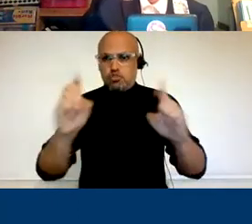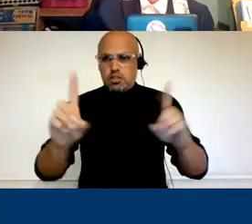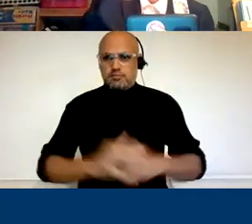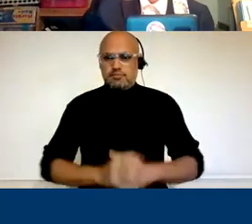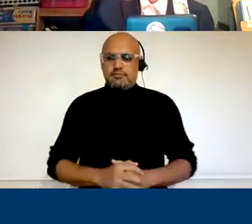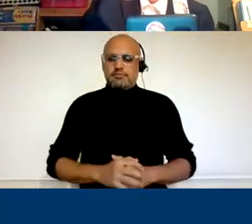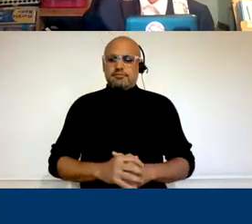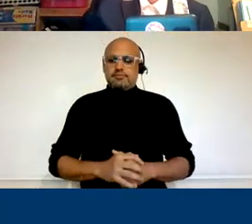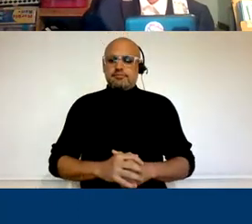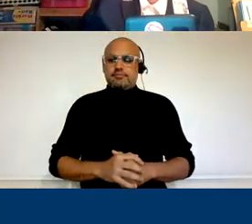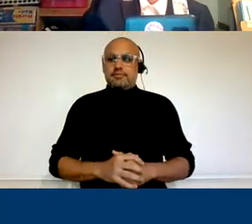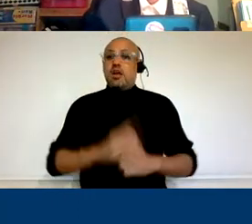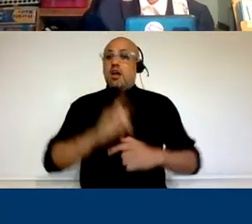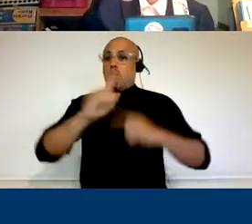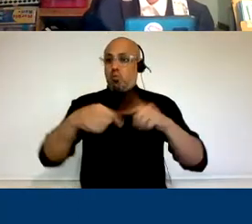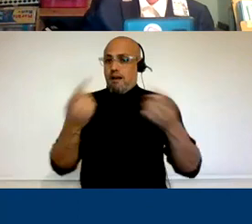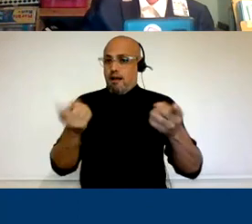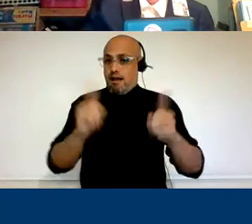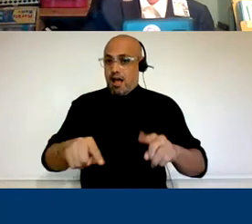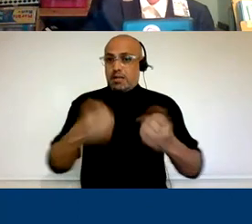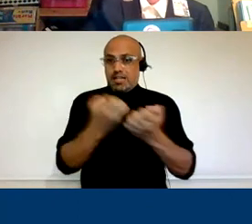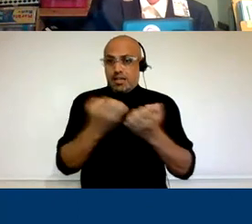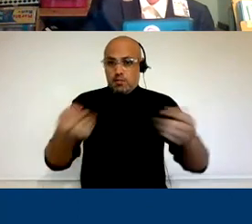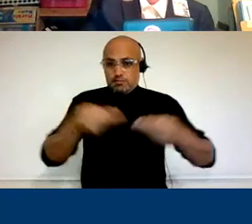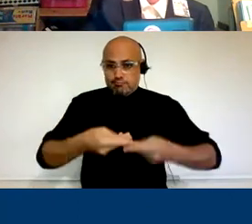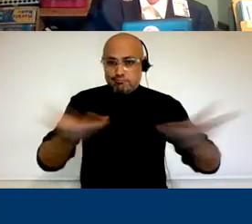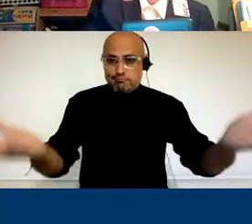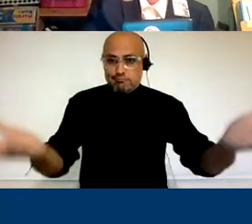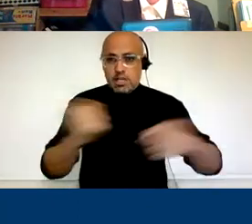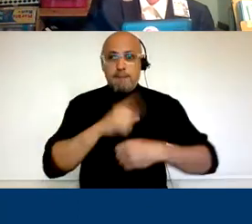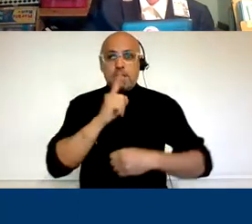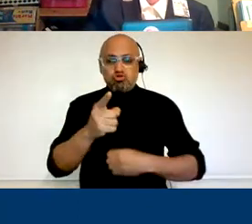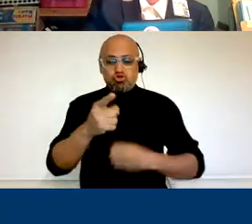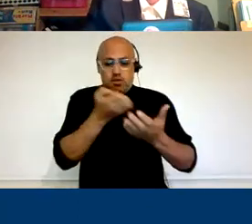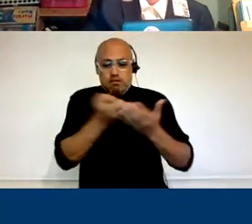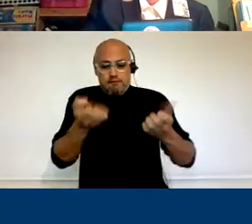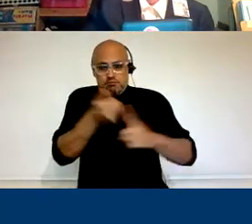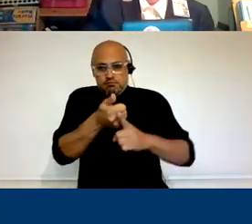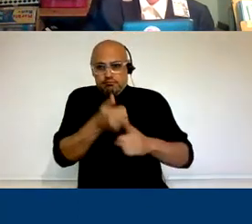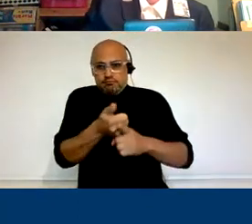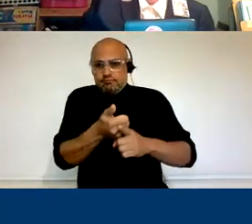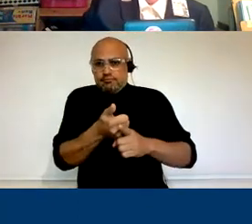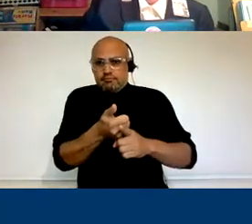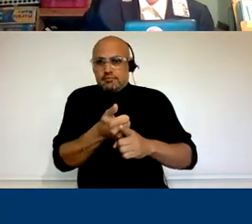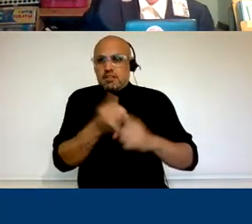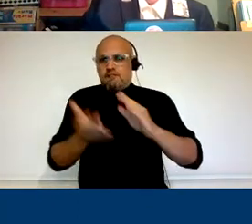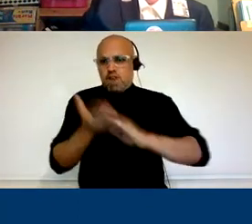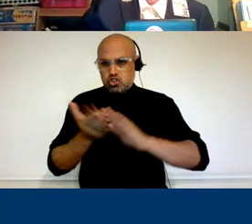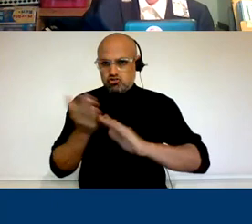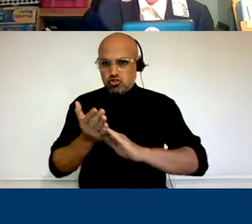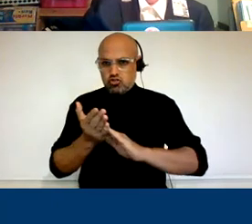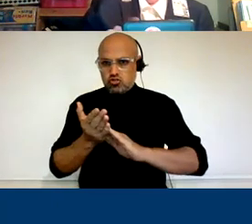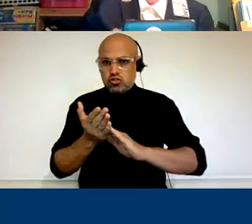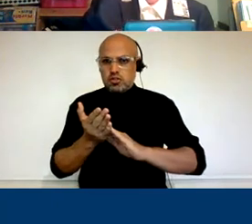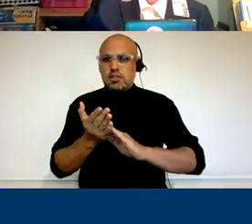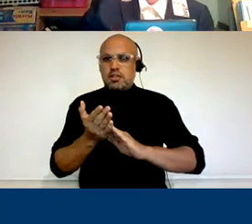During the device deployment also, we made sure that these devices are become a device they are functional. The years of the